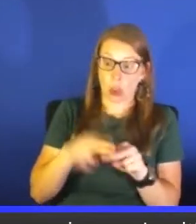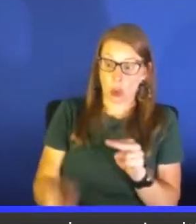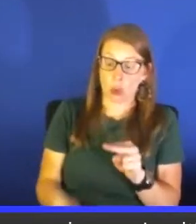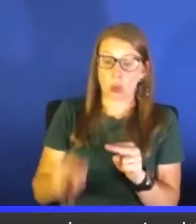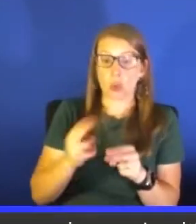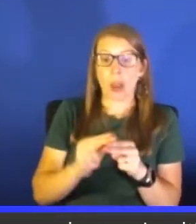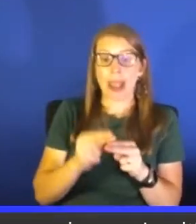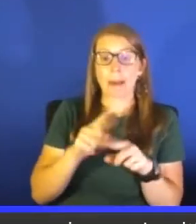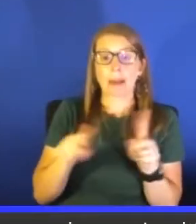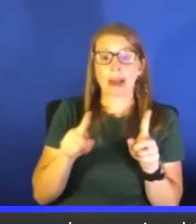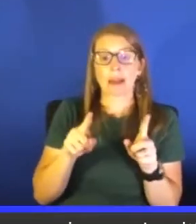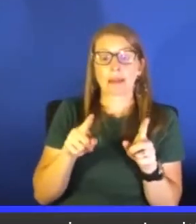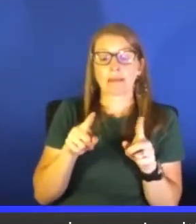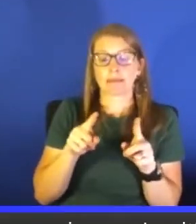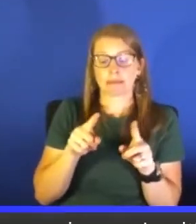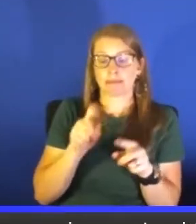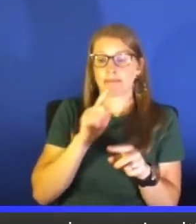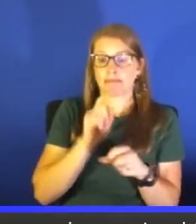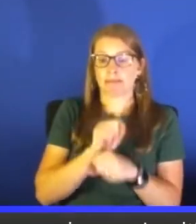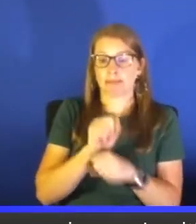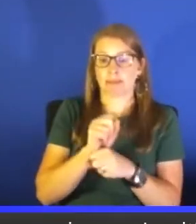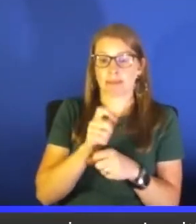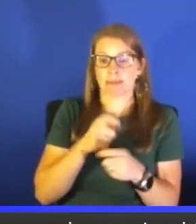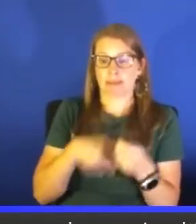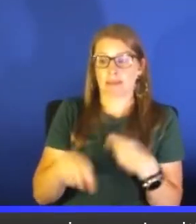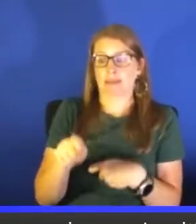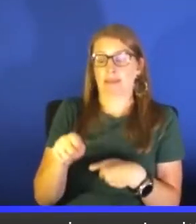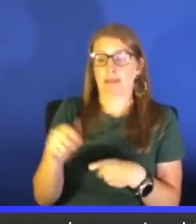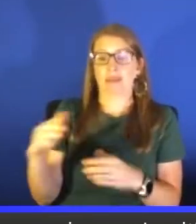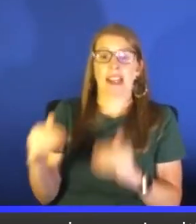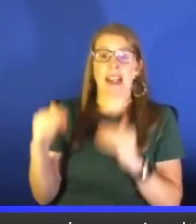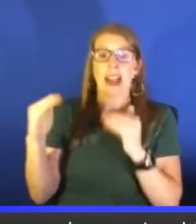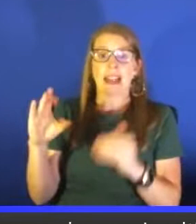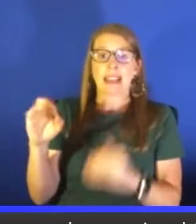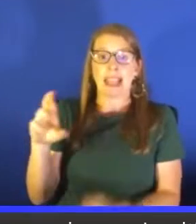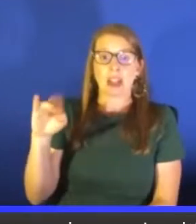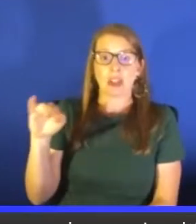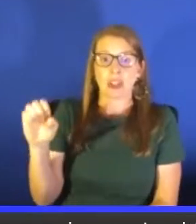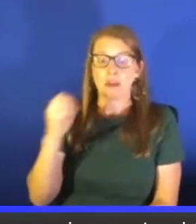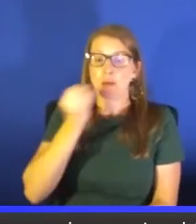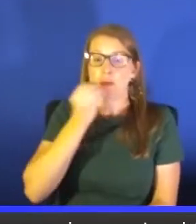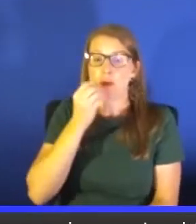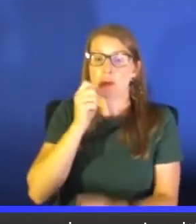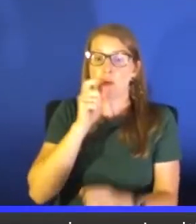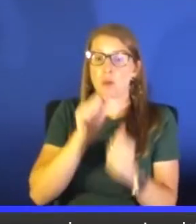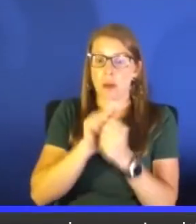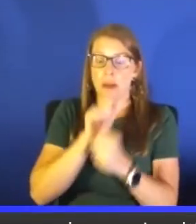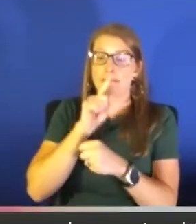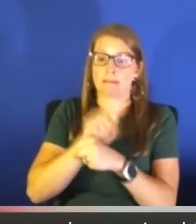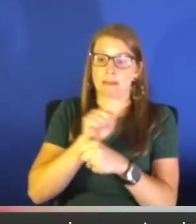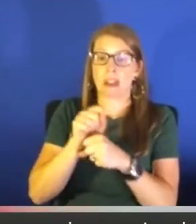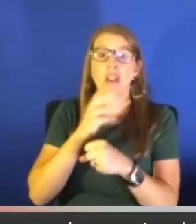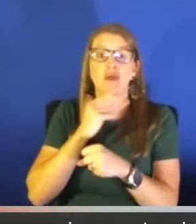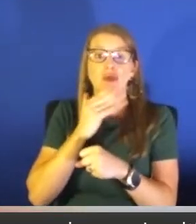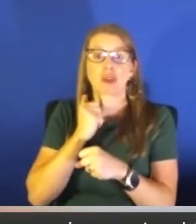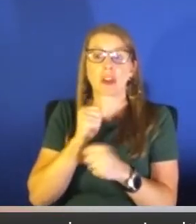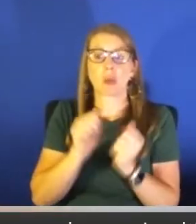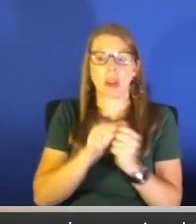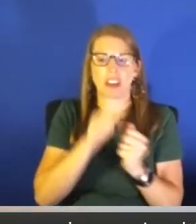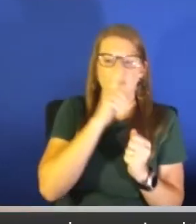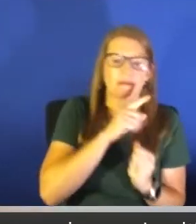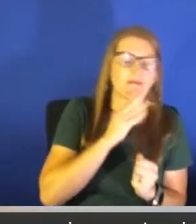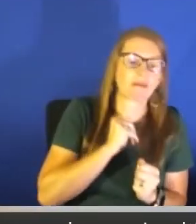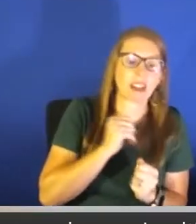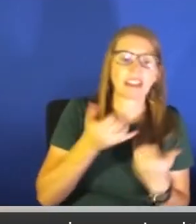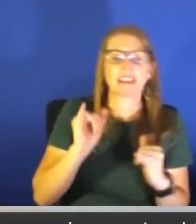actually allow you to substitute high-calorie foods containing regular sugars with artificial sweeteners. So you still have some taste, you still